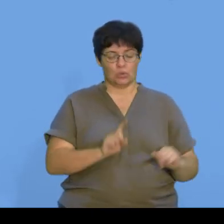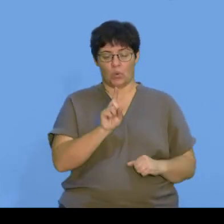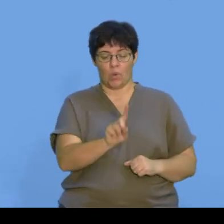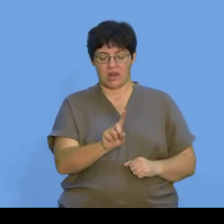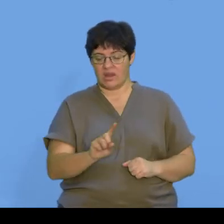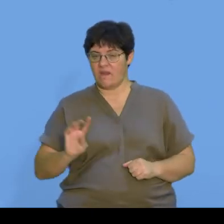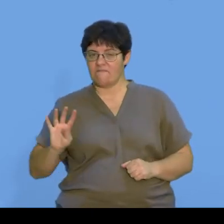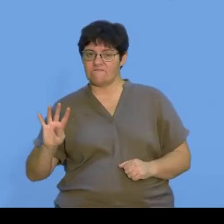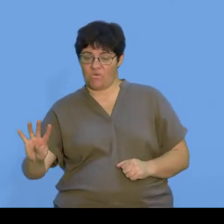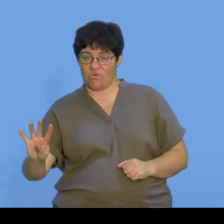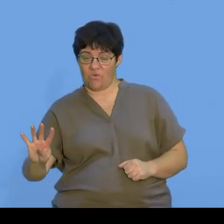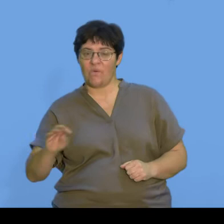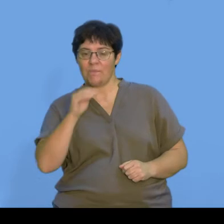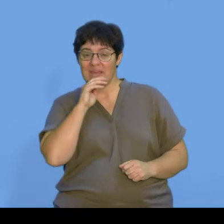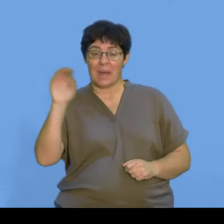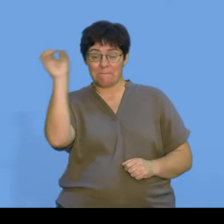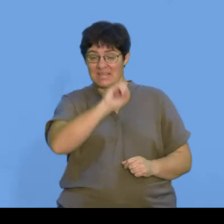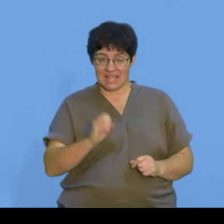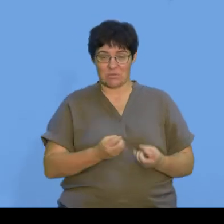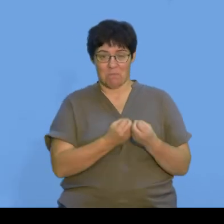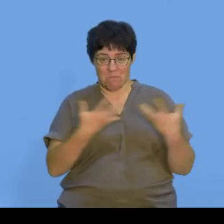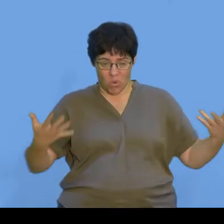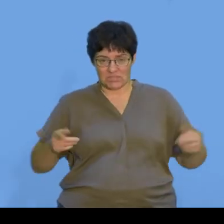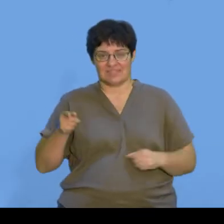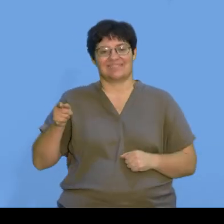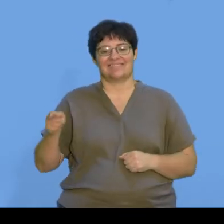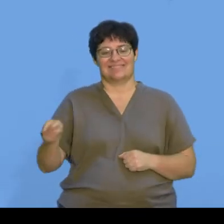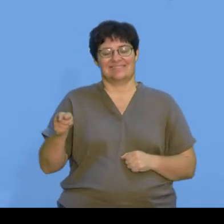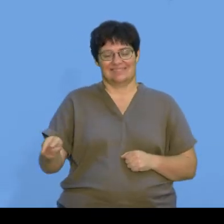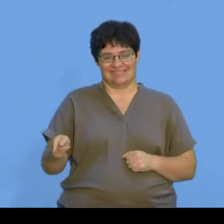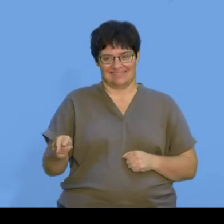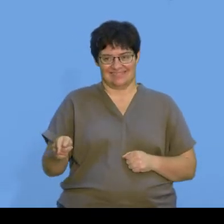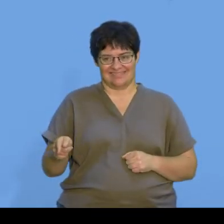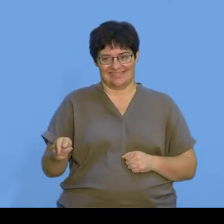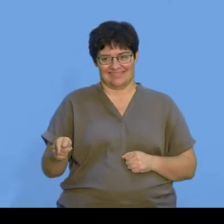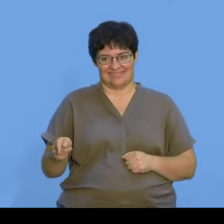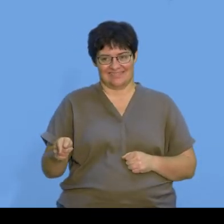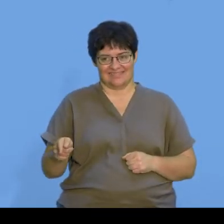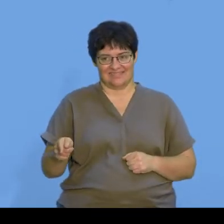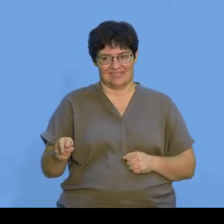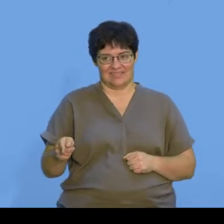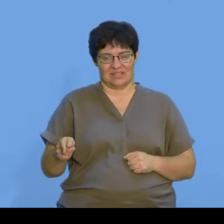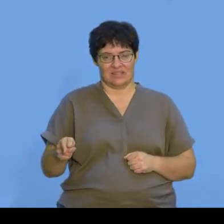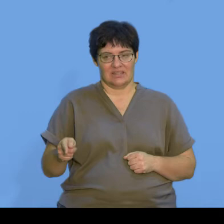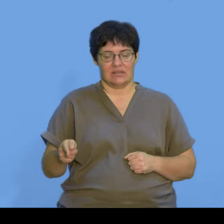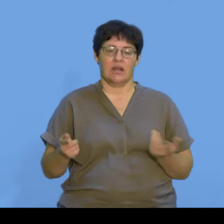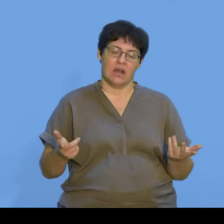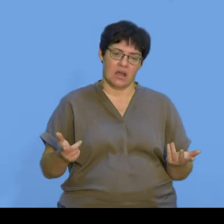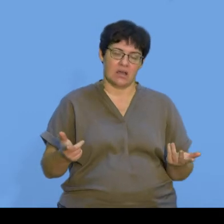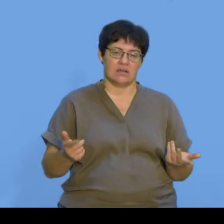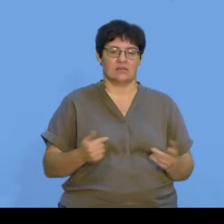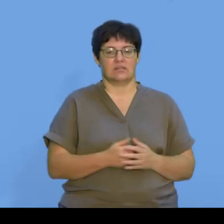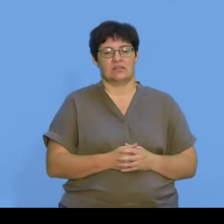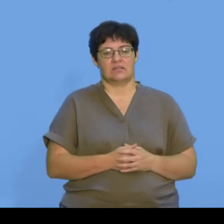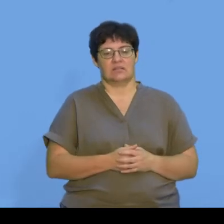2:1:4. So the greater percentage of this molecule or this substance actually is made up of oxygen